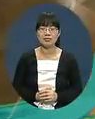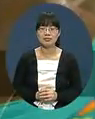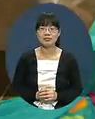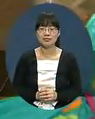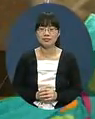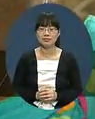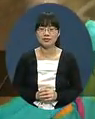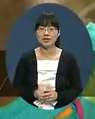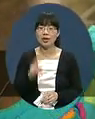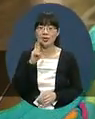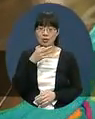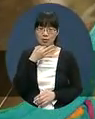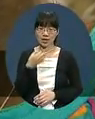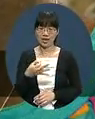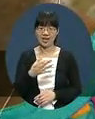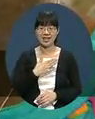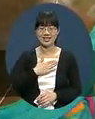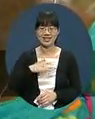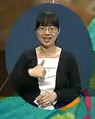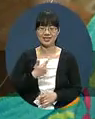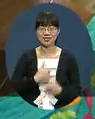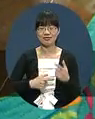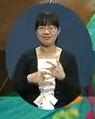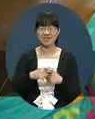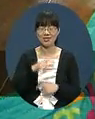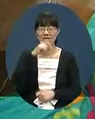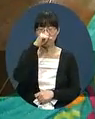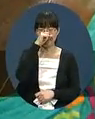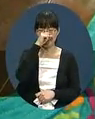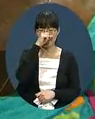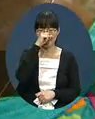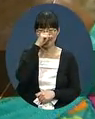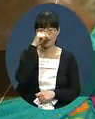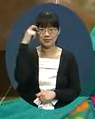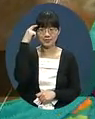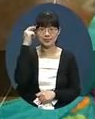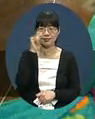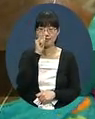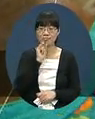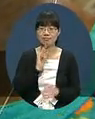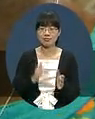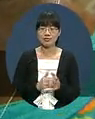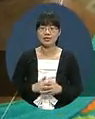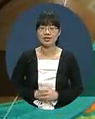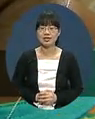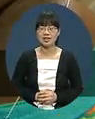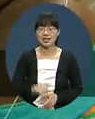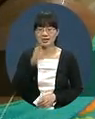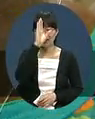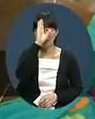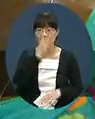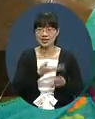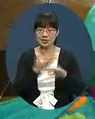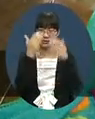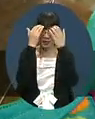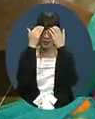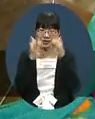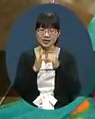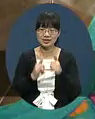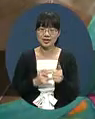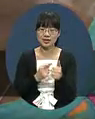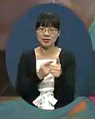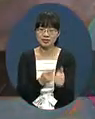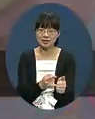It makes me feel better about myself and to tell people that I still, if you have